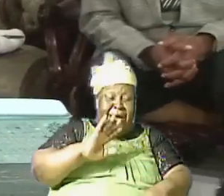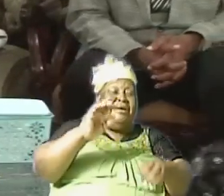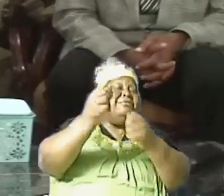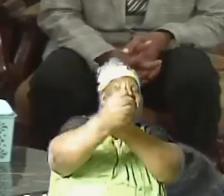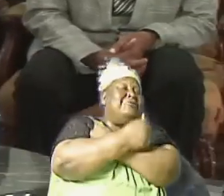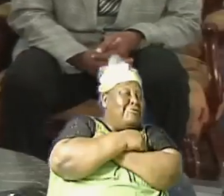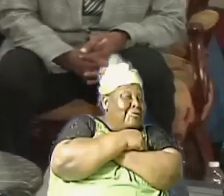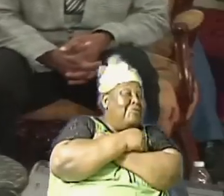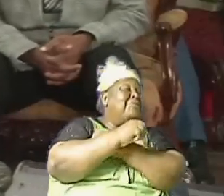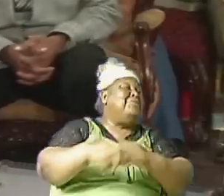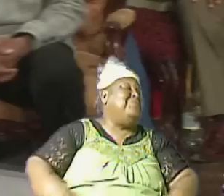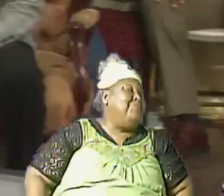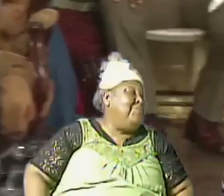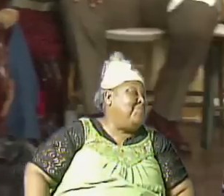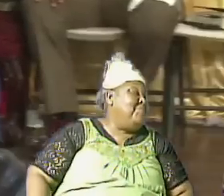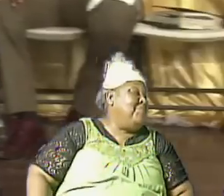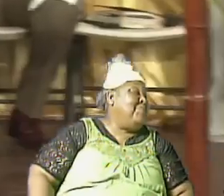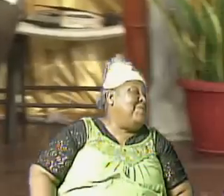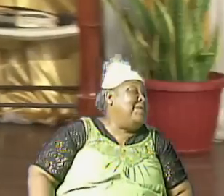love.